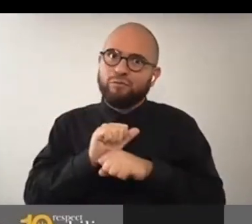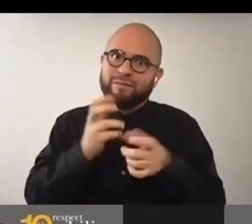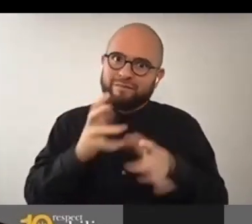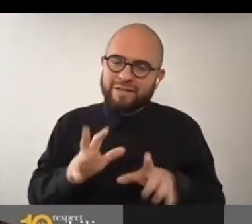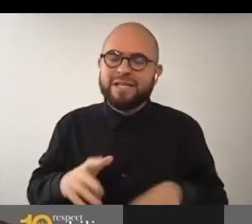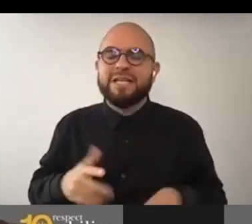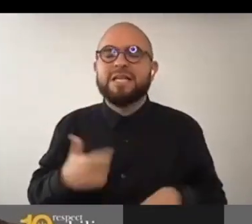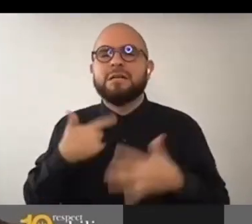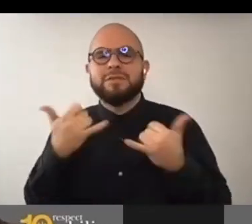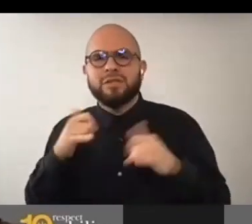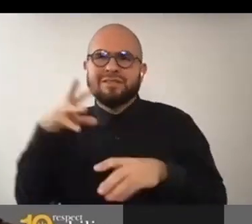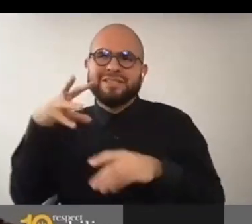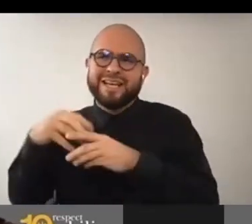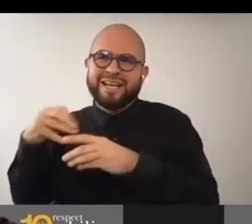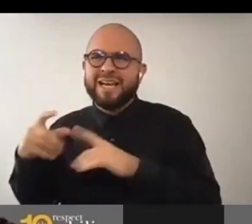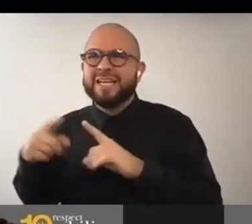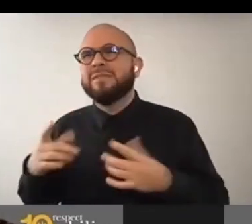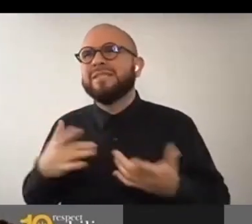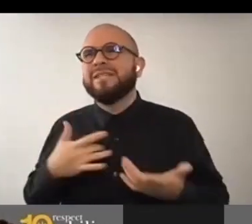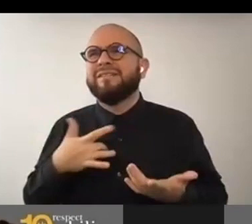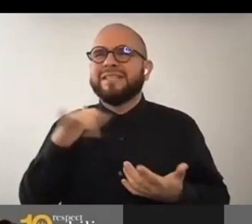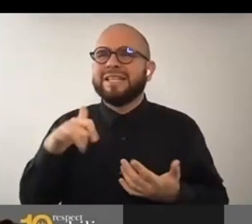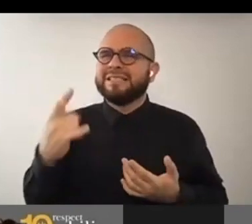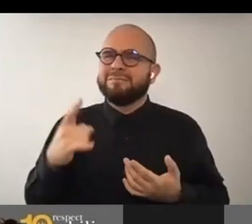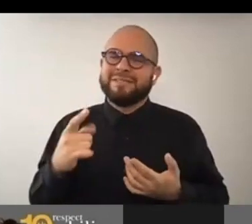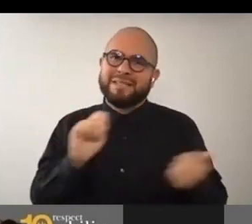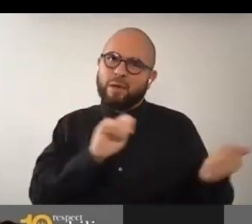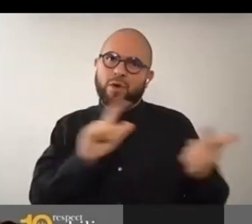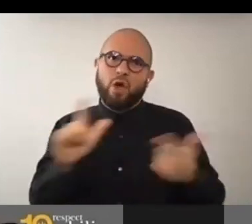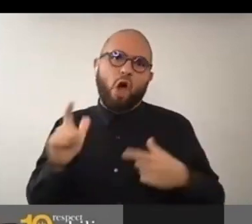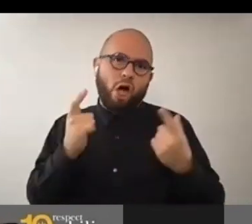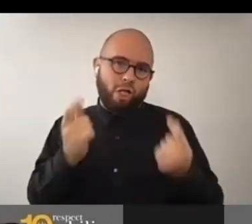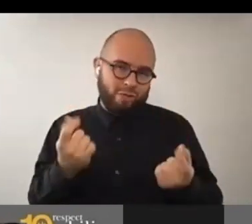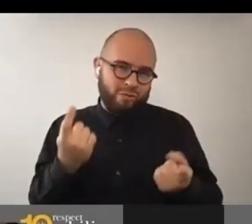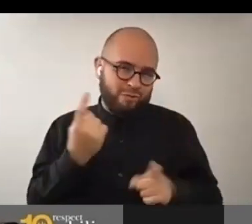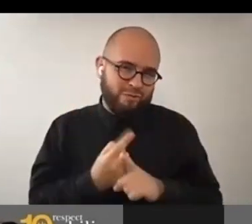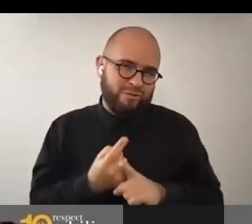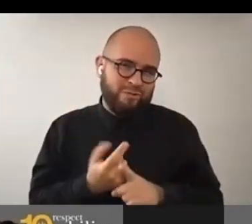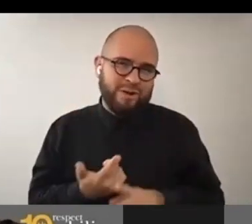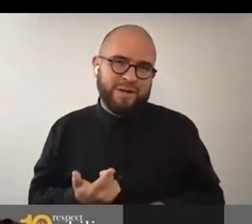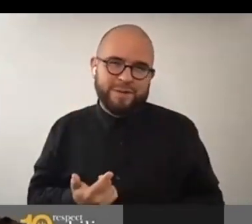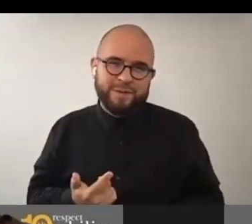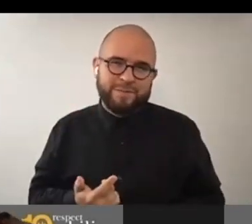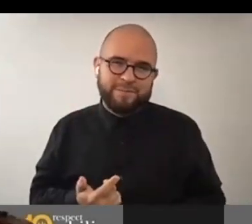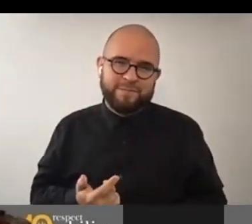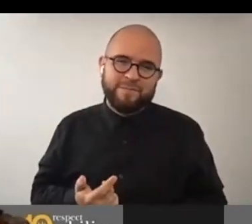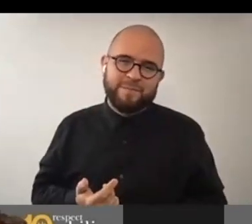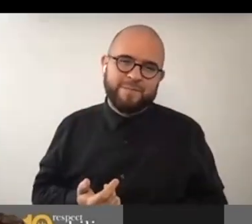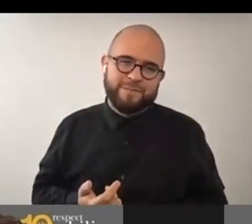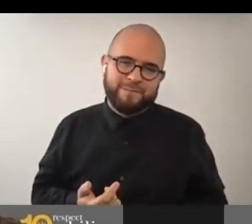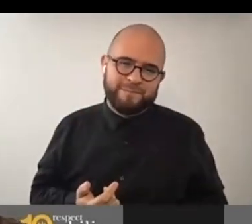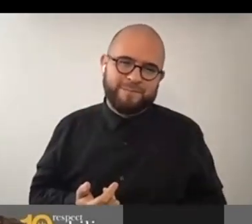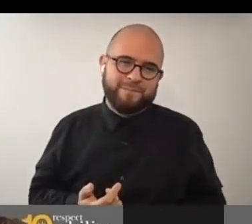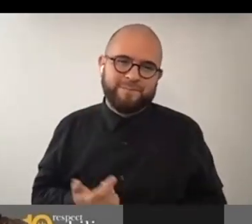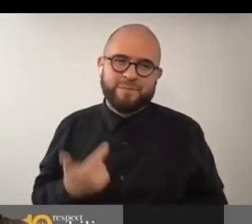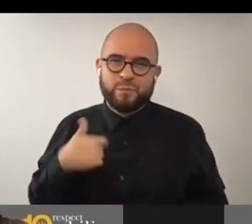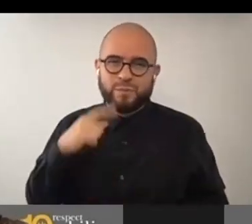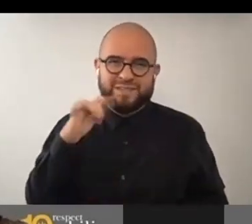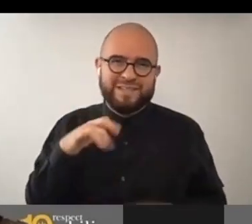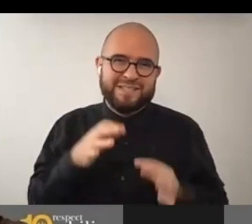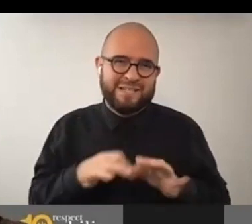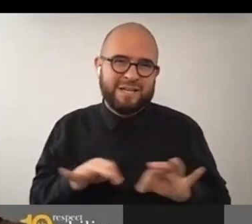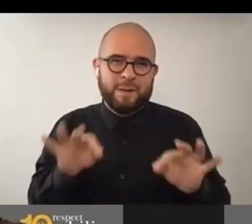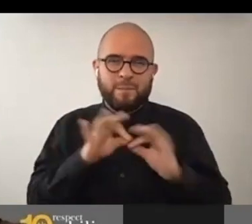networking. But I think that's something that we all do. yeah, I think that's a really important